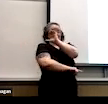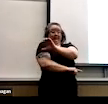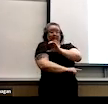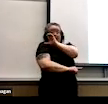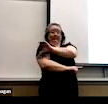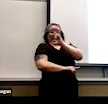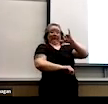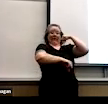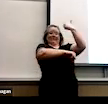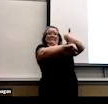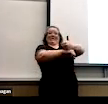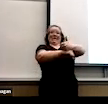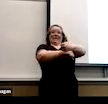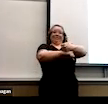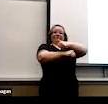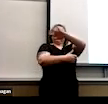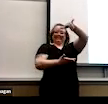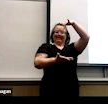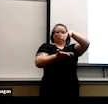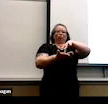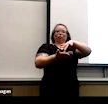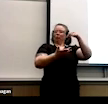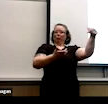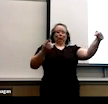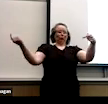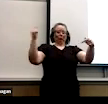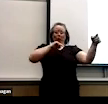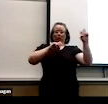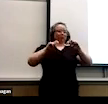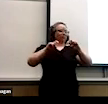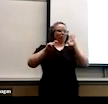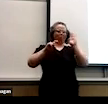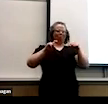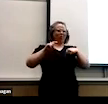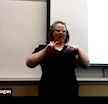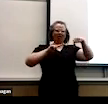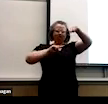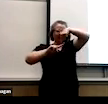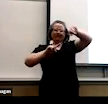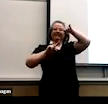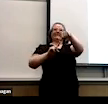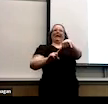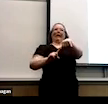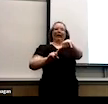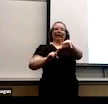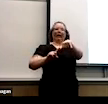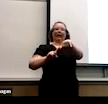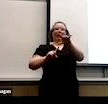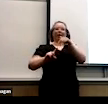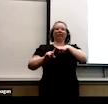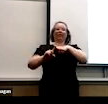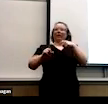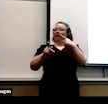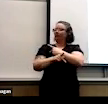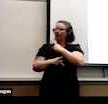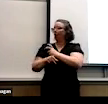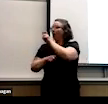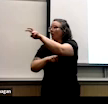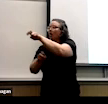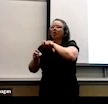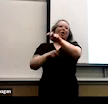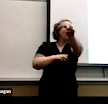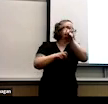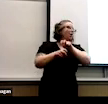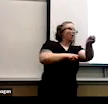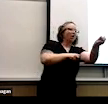is really part of what the issue is too, is exposing them to it, but then having some sort of an equivalent on